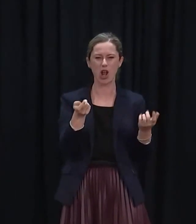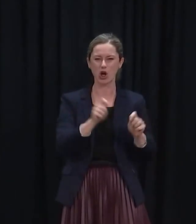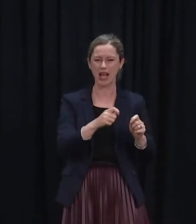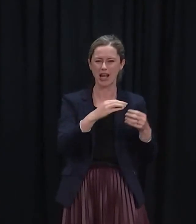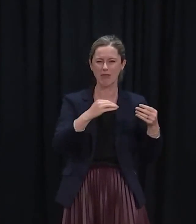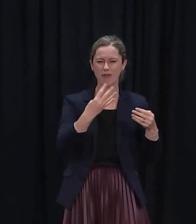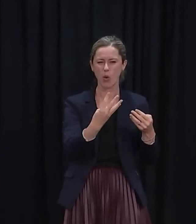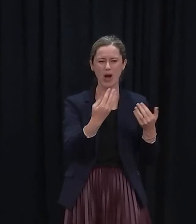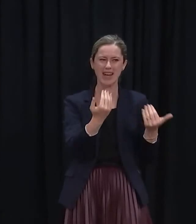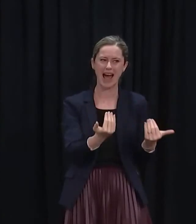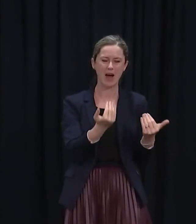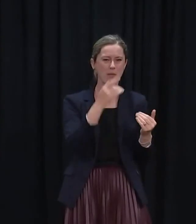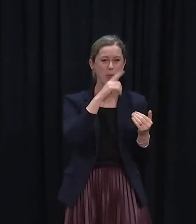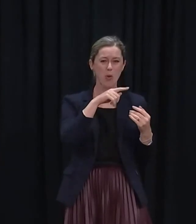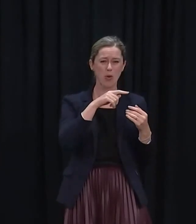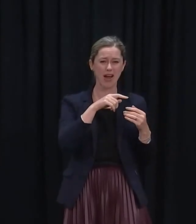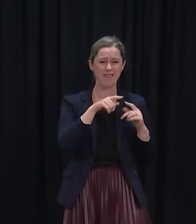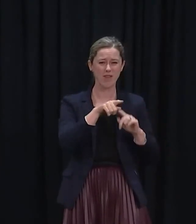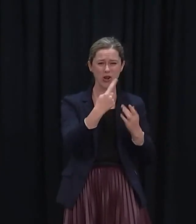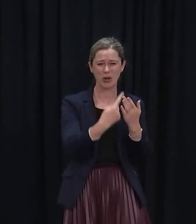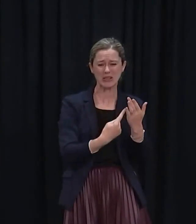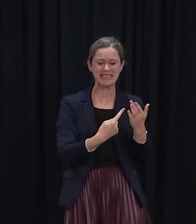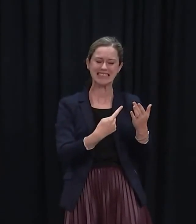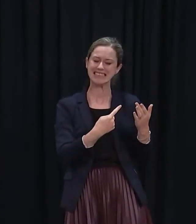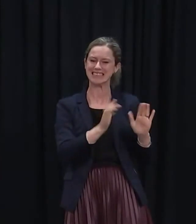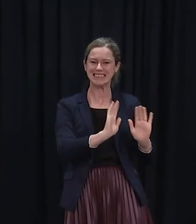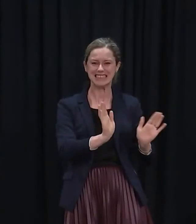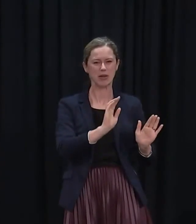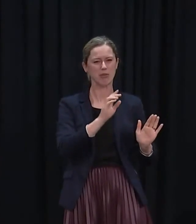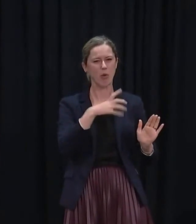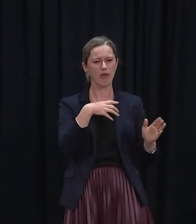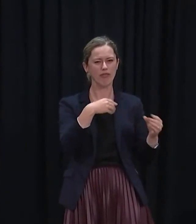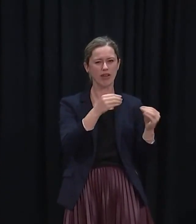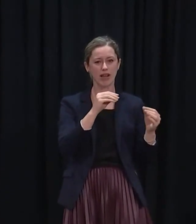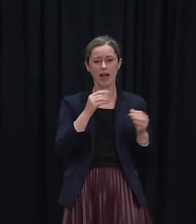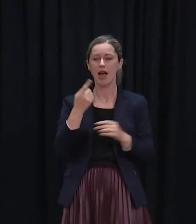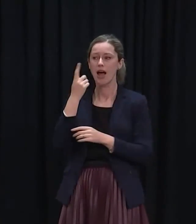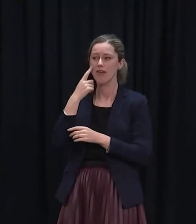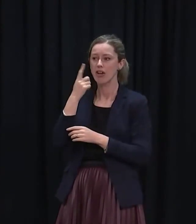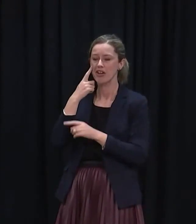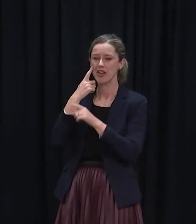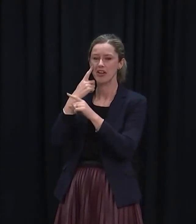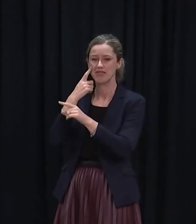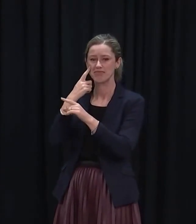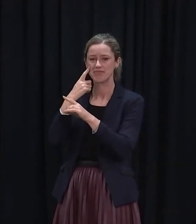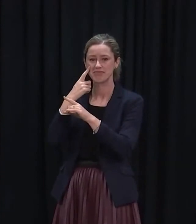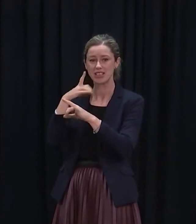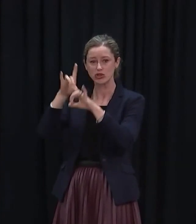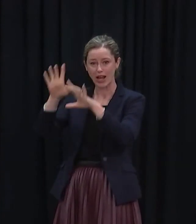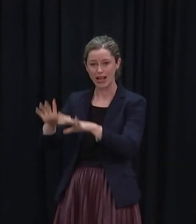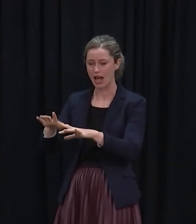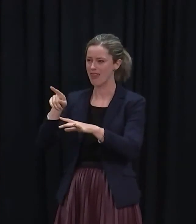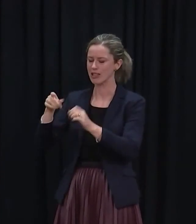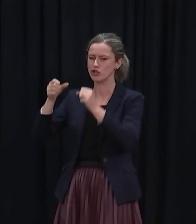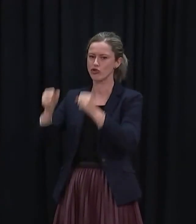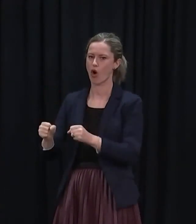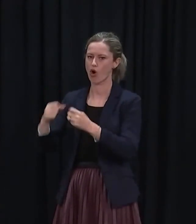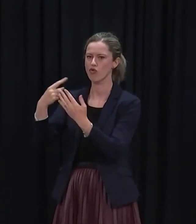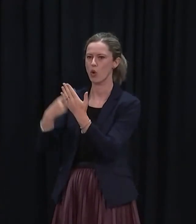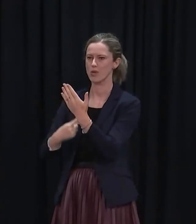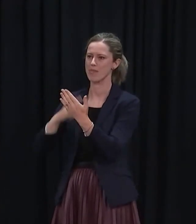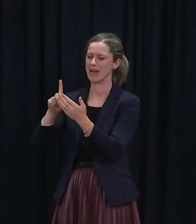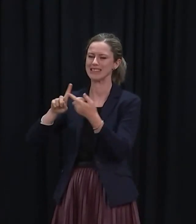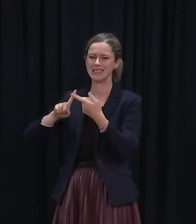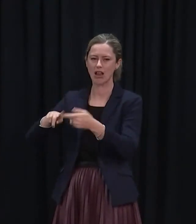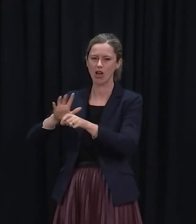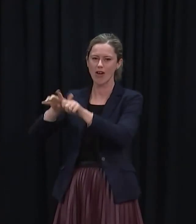look across the Tasman to our mates across the ditch, they didn't lower their alert level restrictions at all, and they still got an